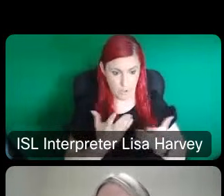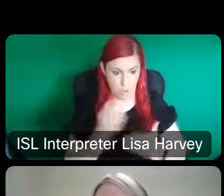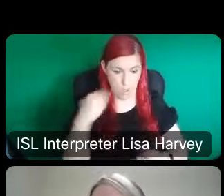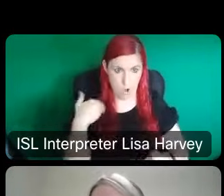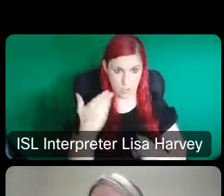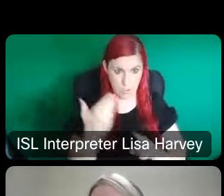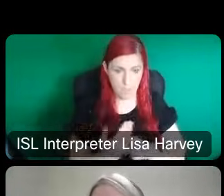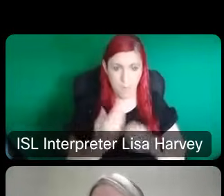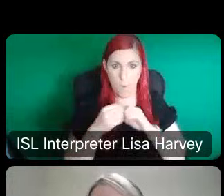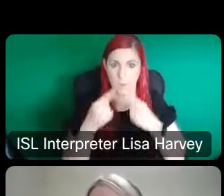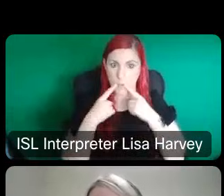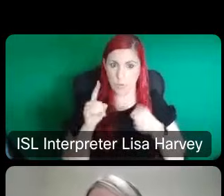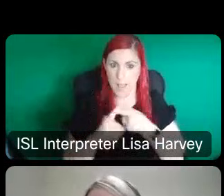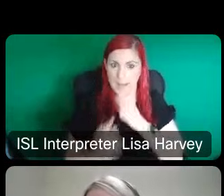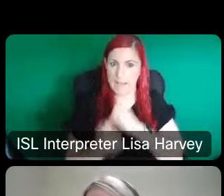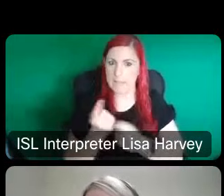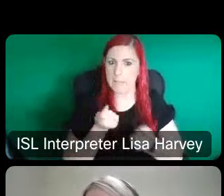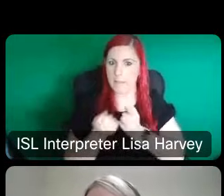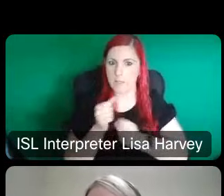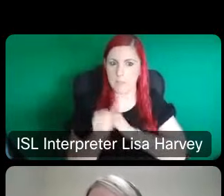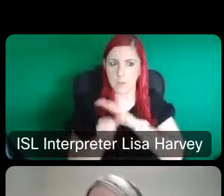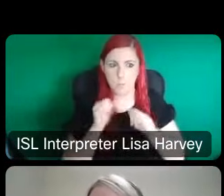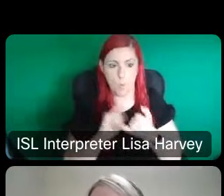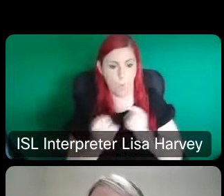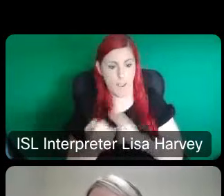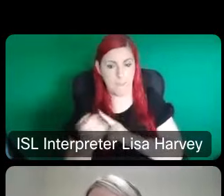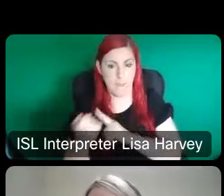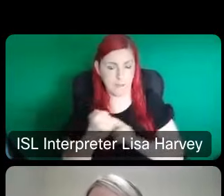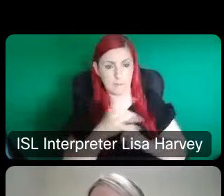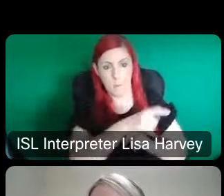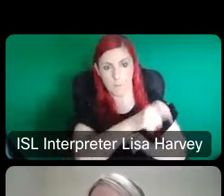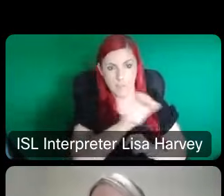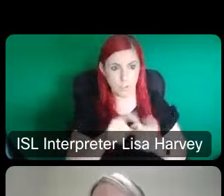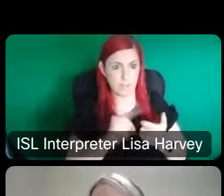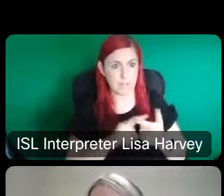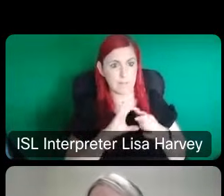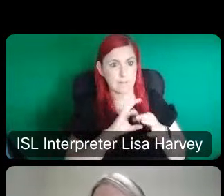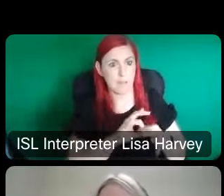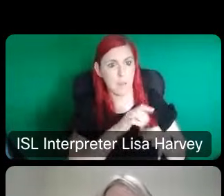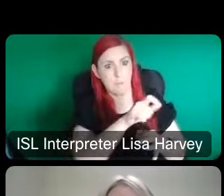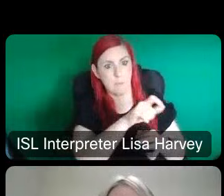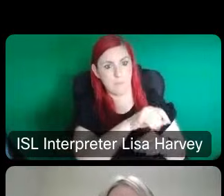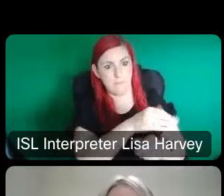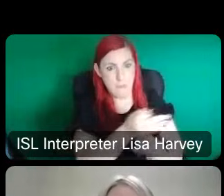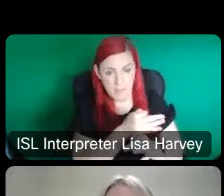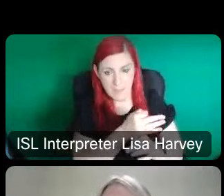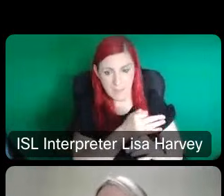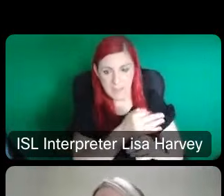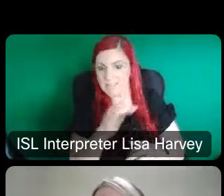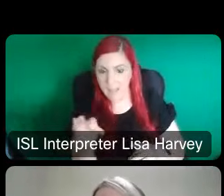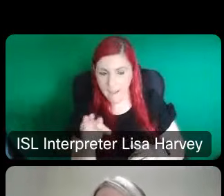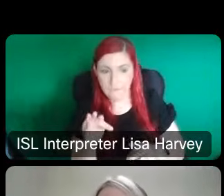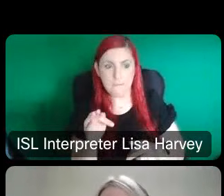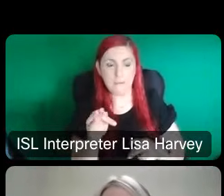management experiences by those impacted, so patients, their families and staff, which is why it